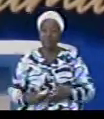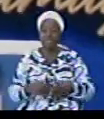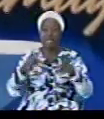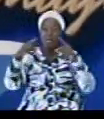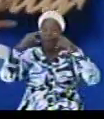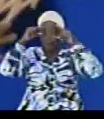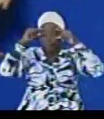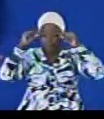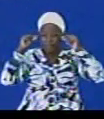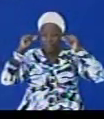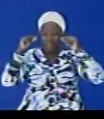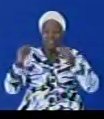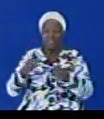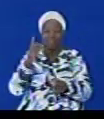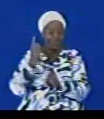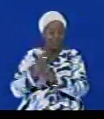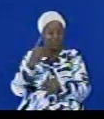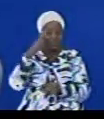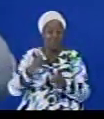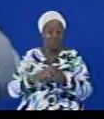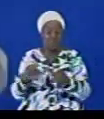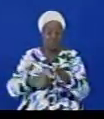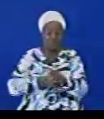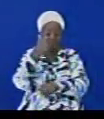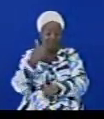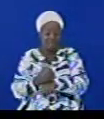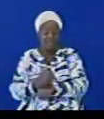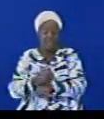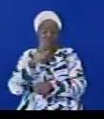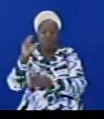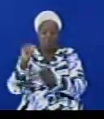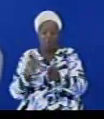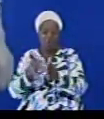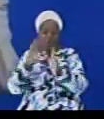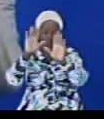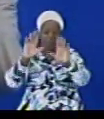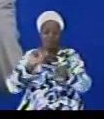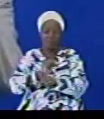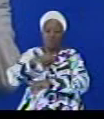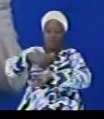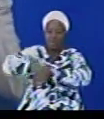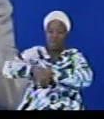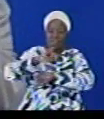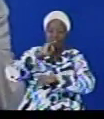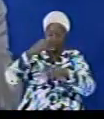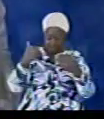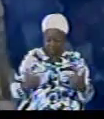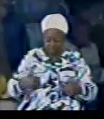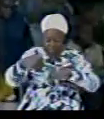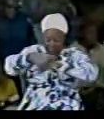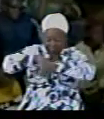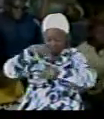inform you, just to confirm, your own miracle night is tonight.